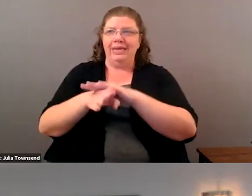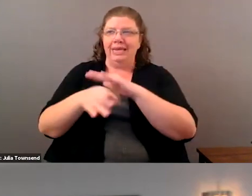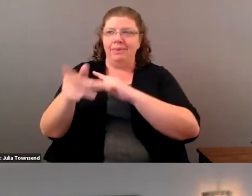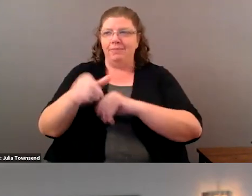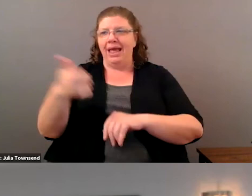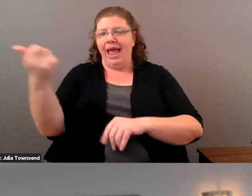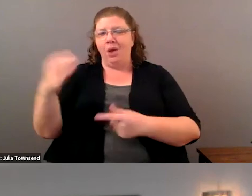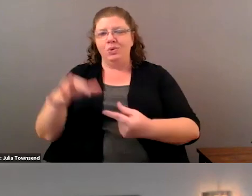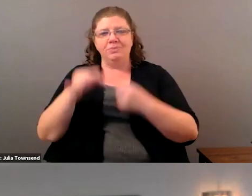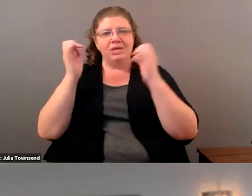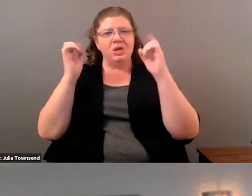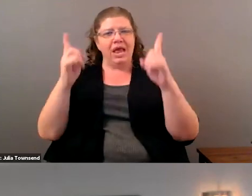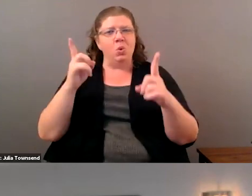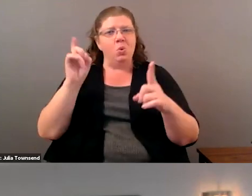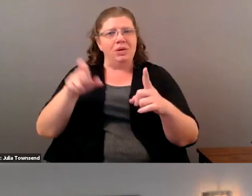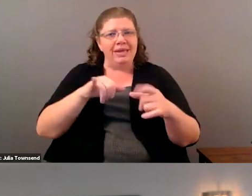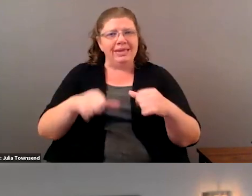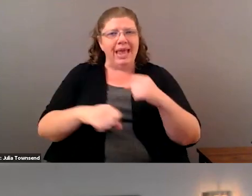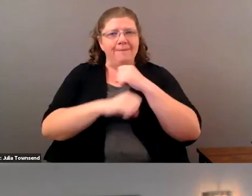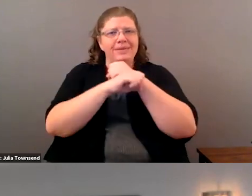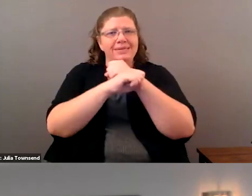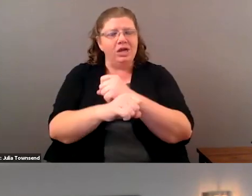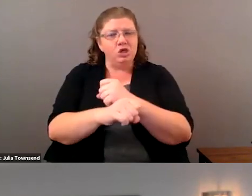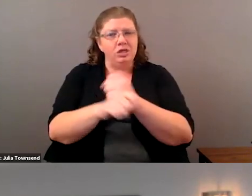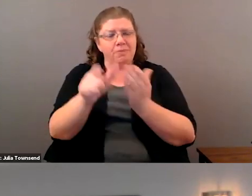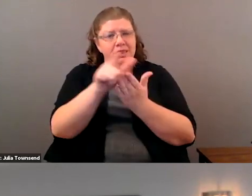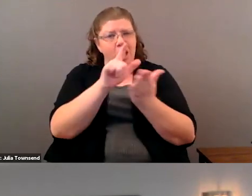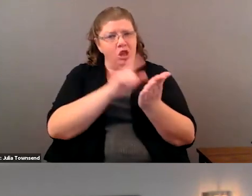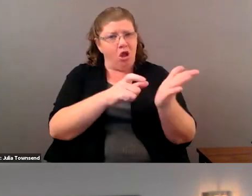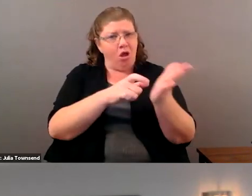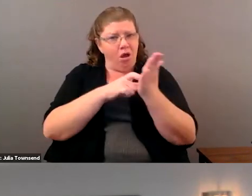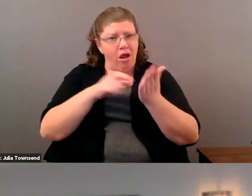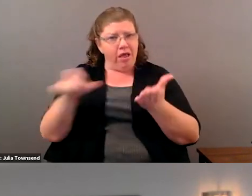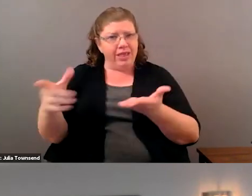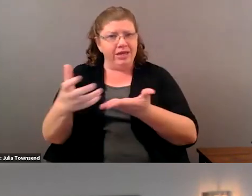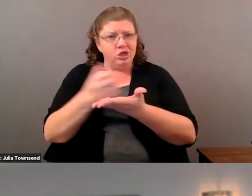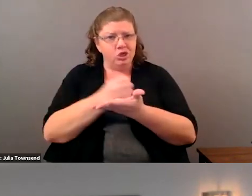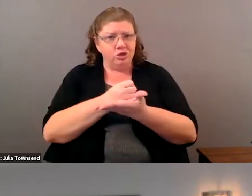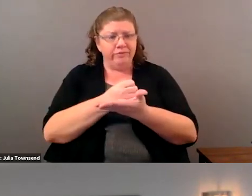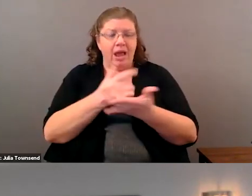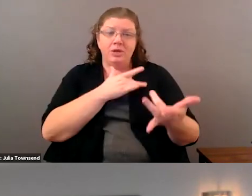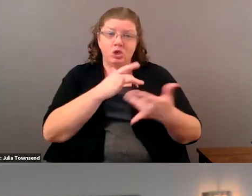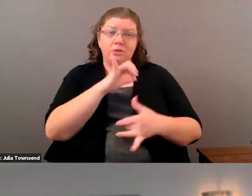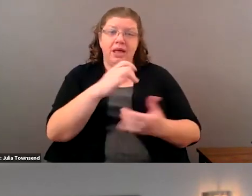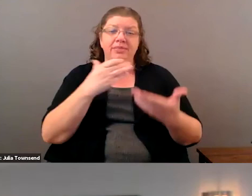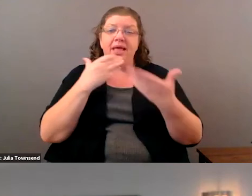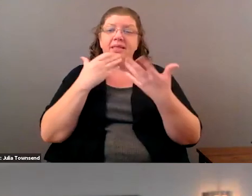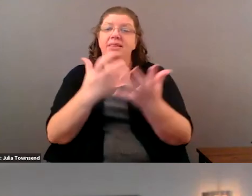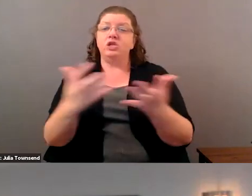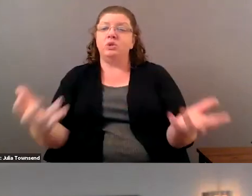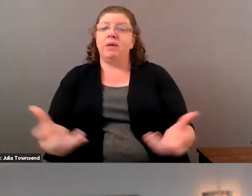protections that by law they deserve. So I'm very concerned about that. Thanks so much.